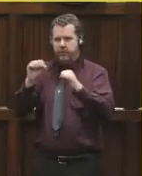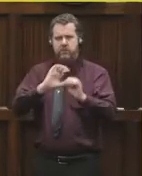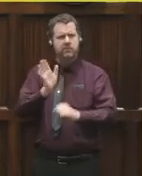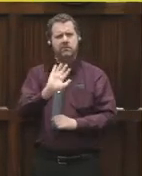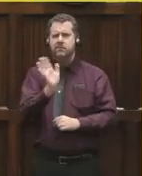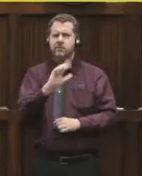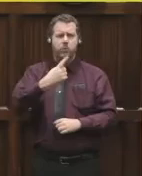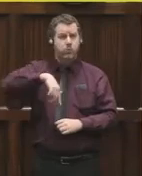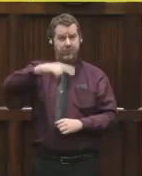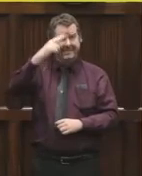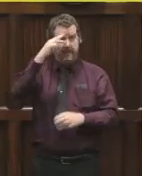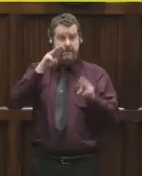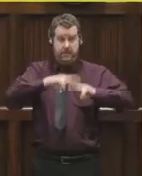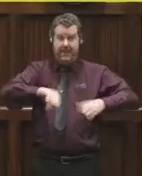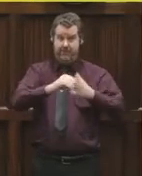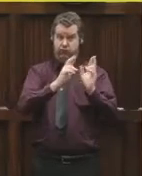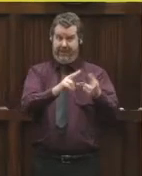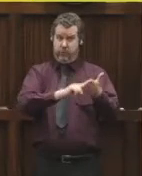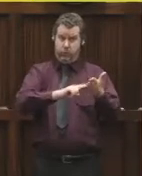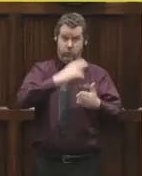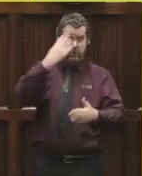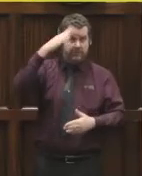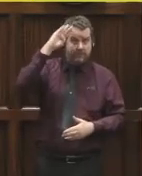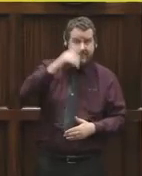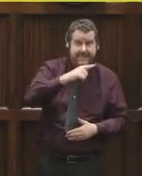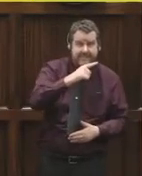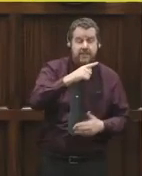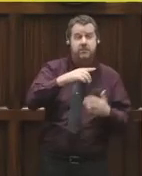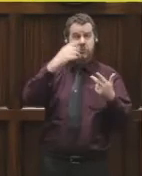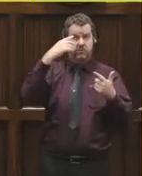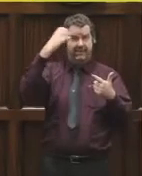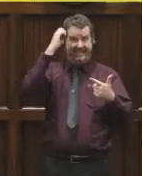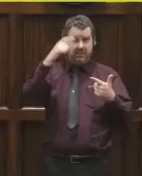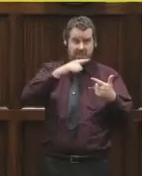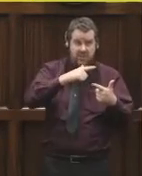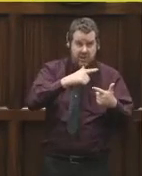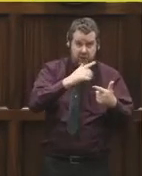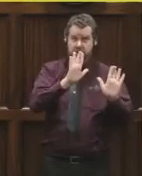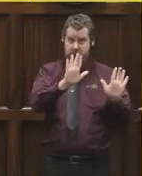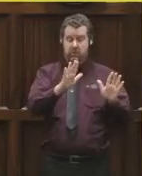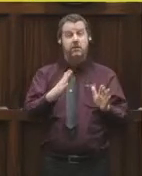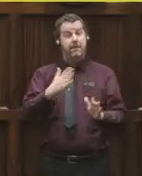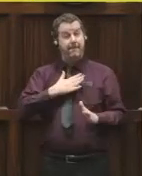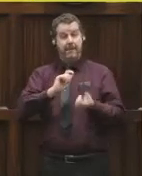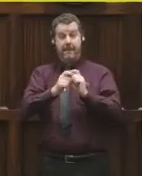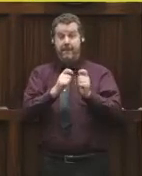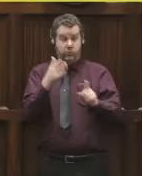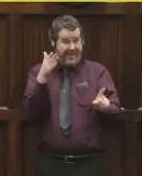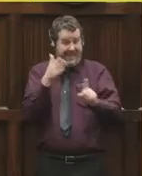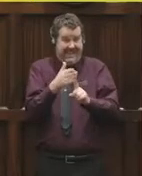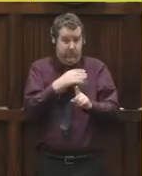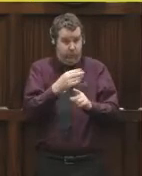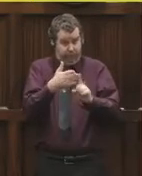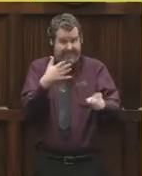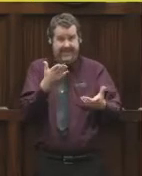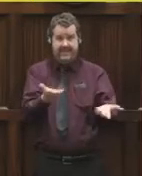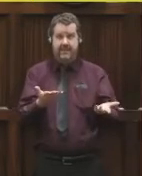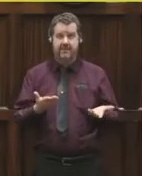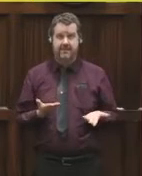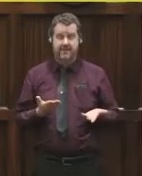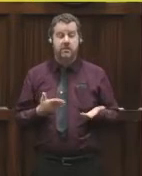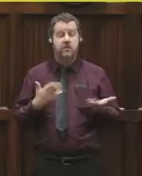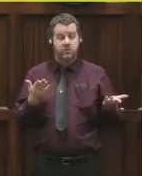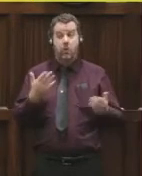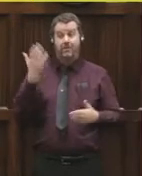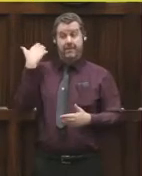people have a right to use those languages in their own right, and that's all that this amendment seeks to do. And the point is, as was raised at the Justice